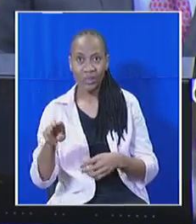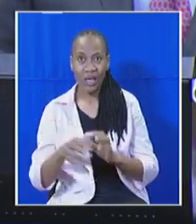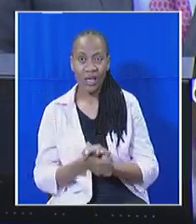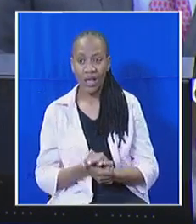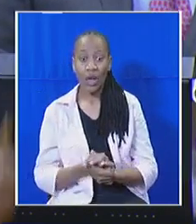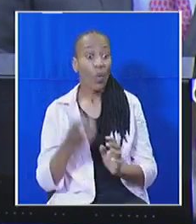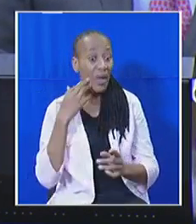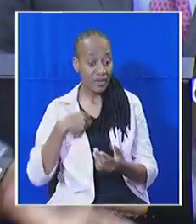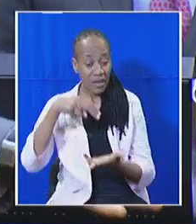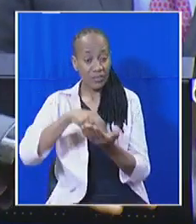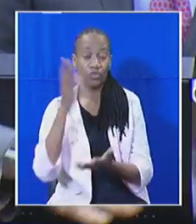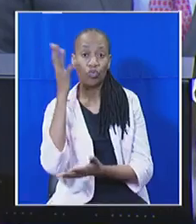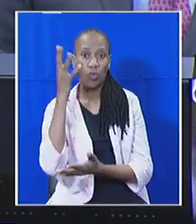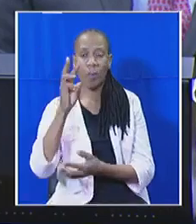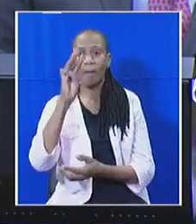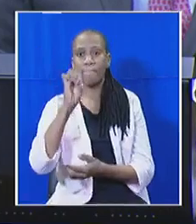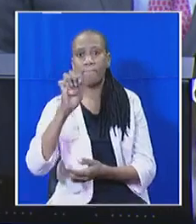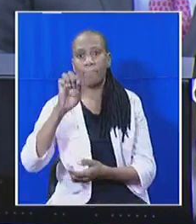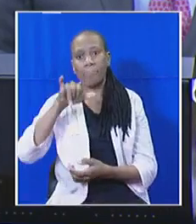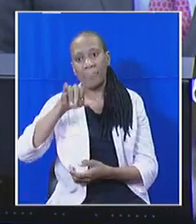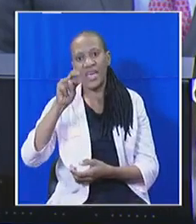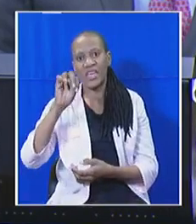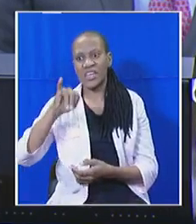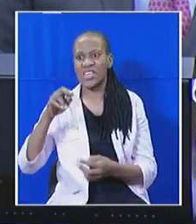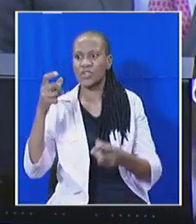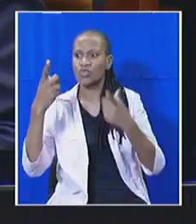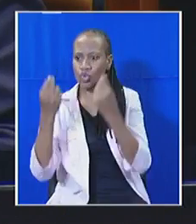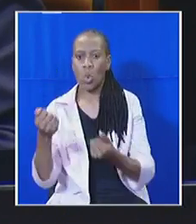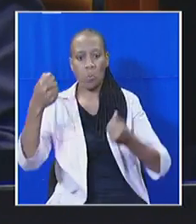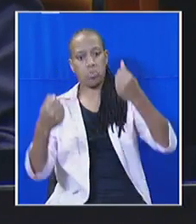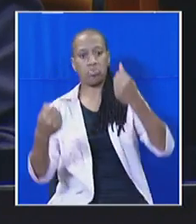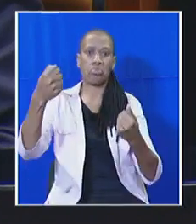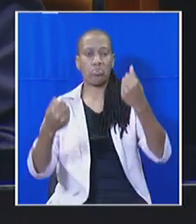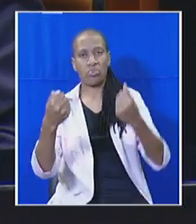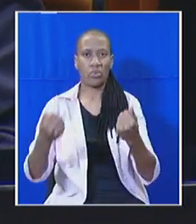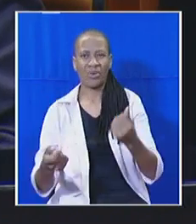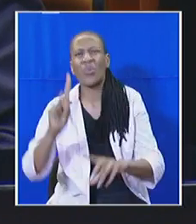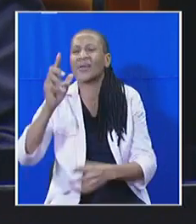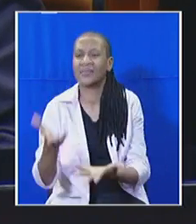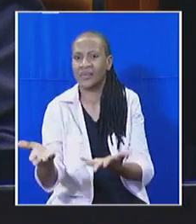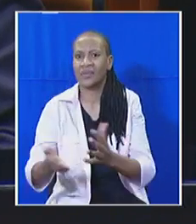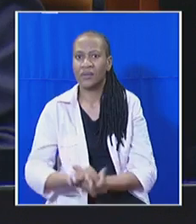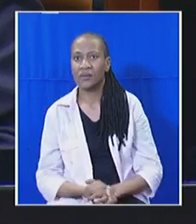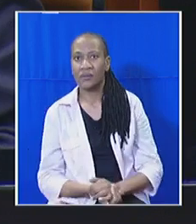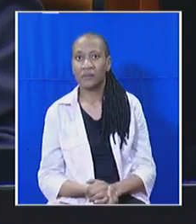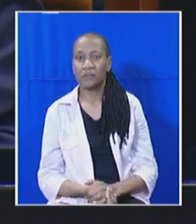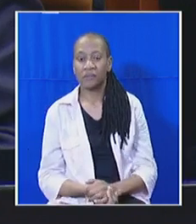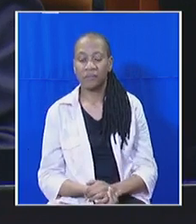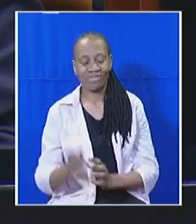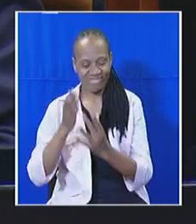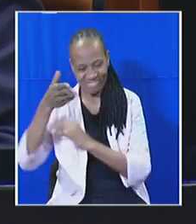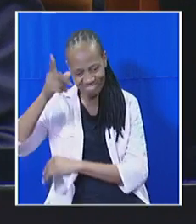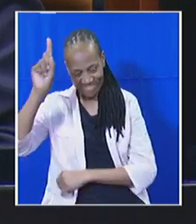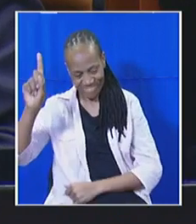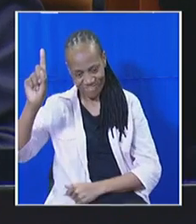Maynir kept on doing. Deputy Speaker. What is that? Deputy Speaker, on a point of order. The Honourable Minister does not have